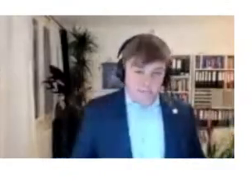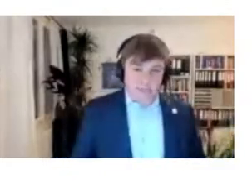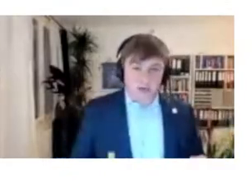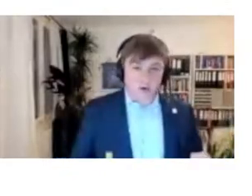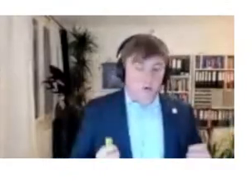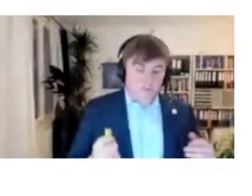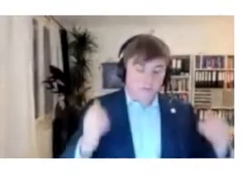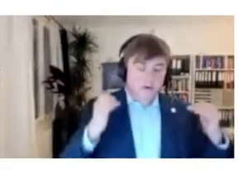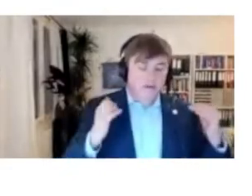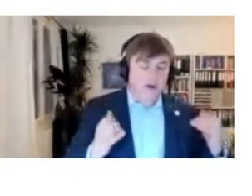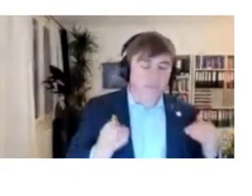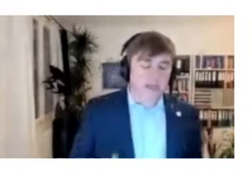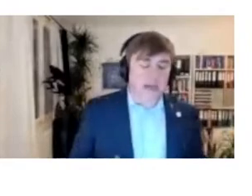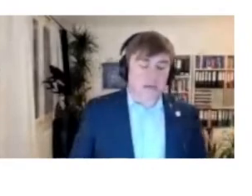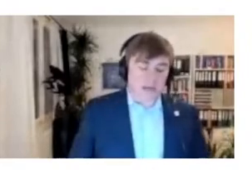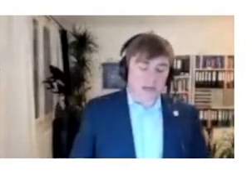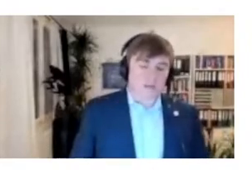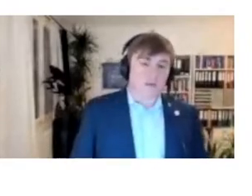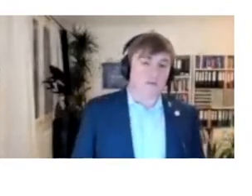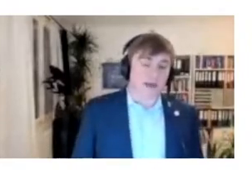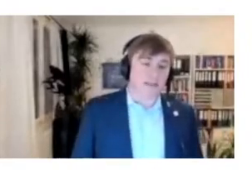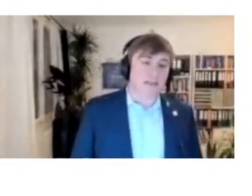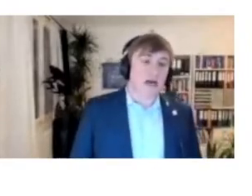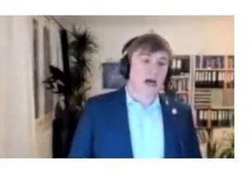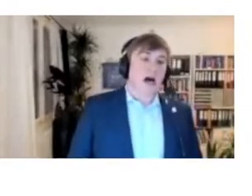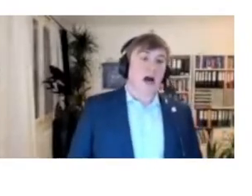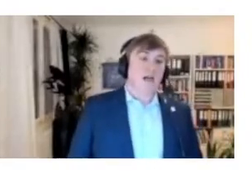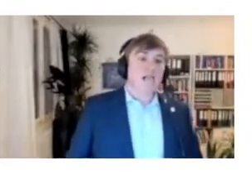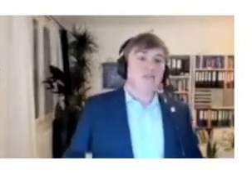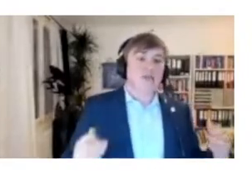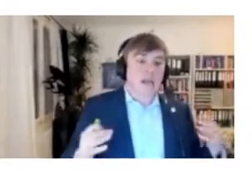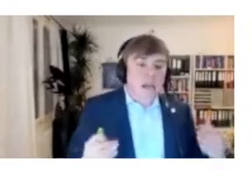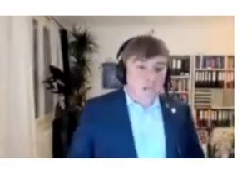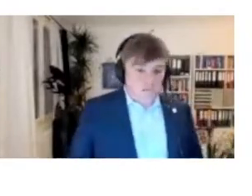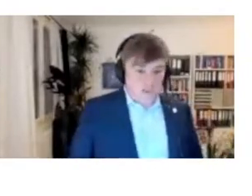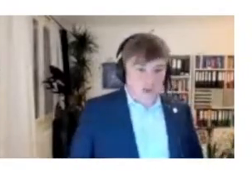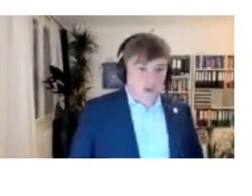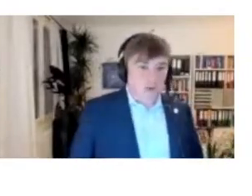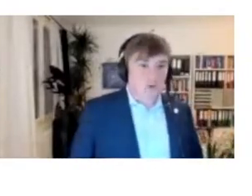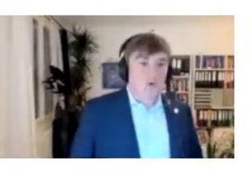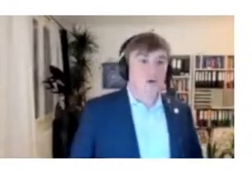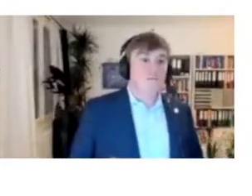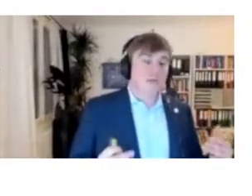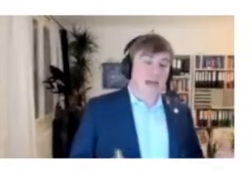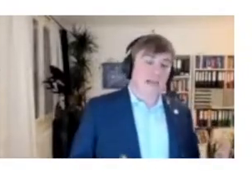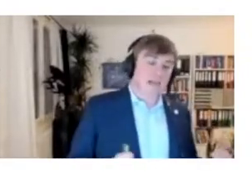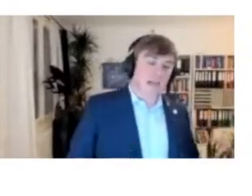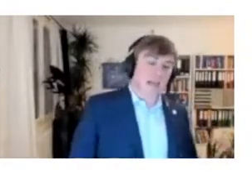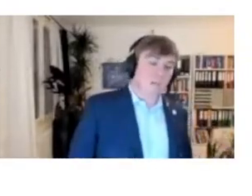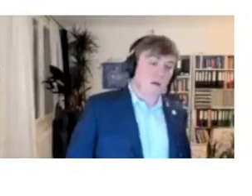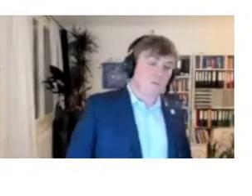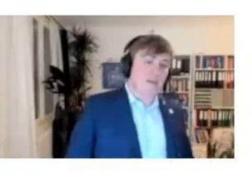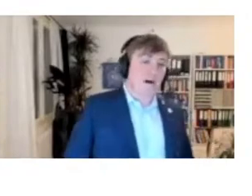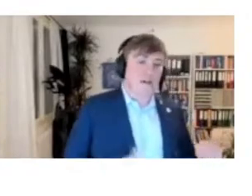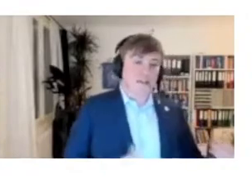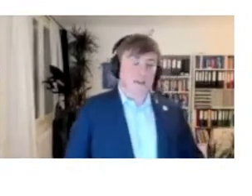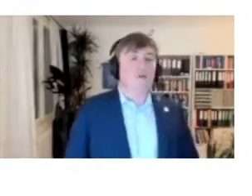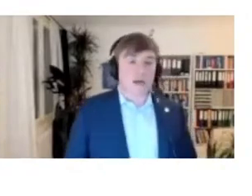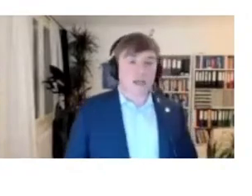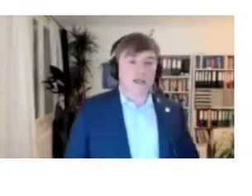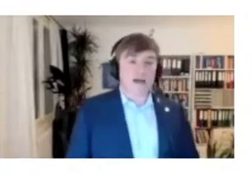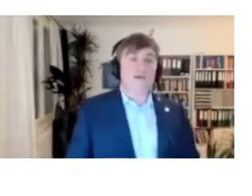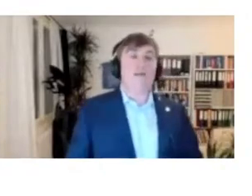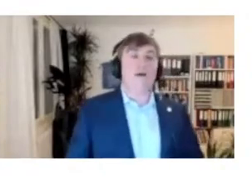big telecom, the very, very big application providers are even able to play this game of becoming